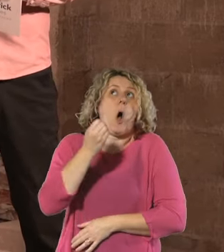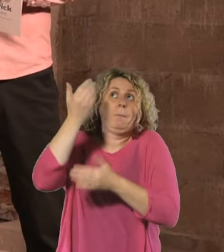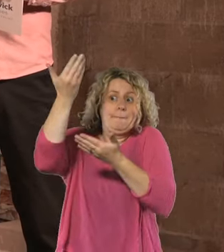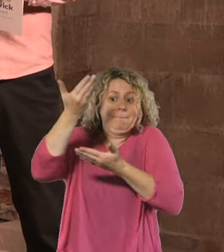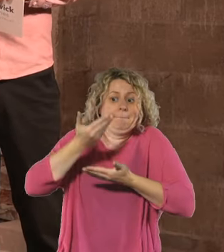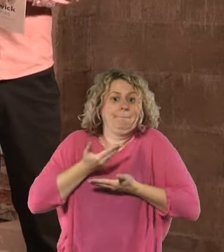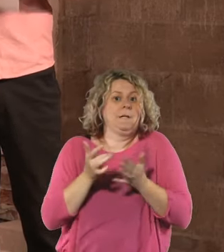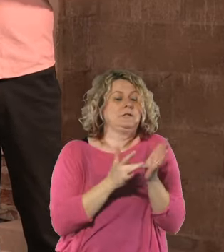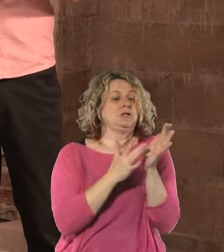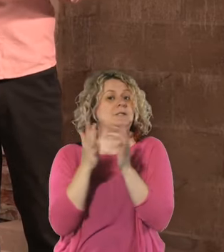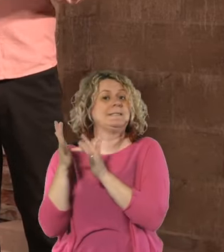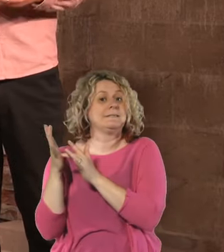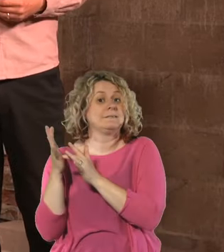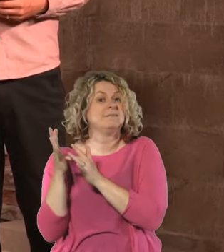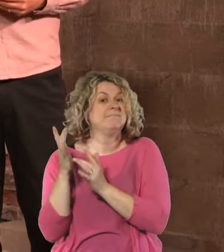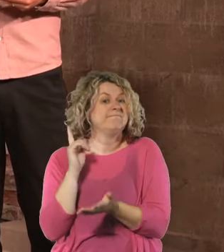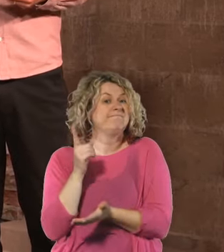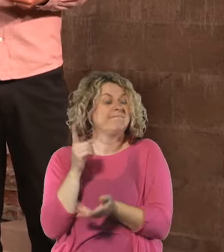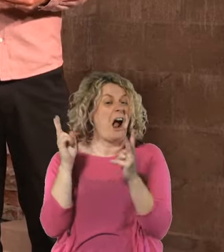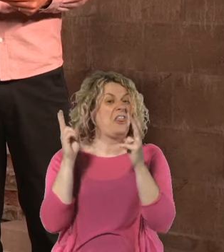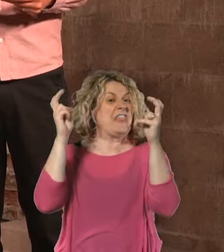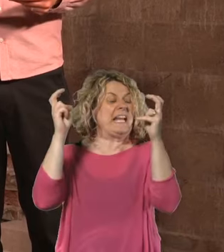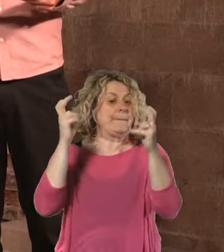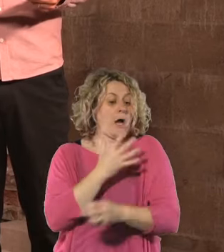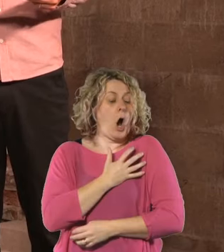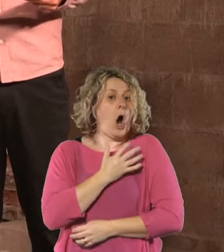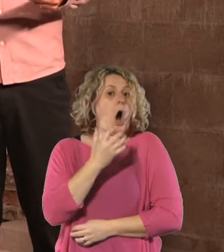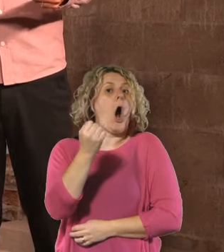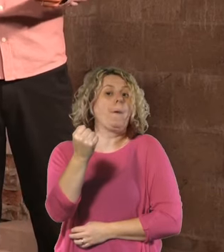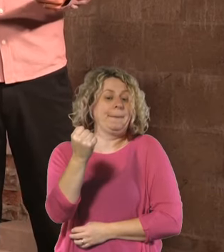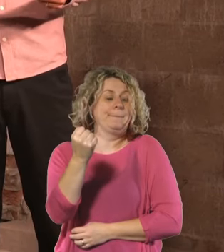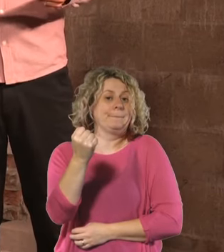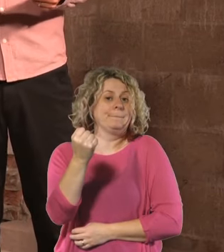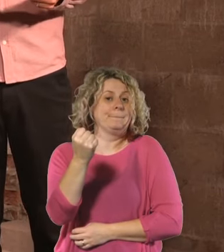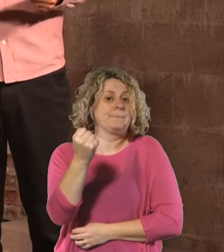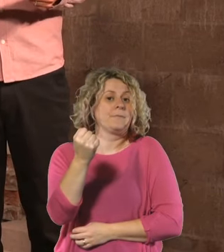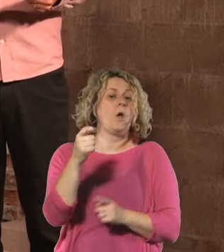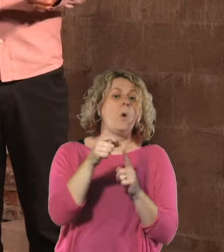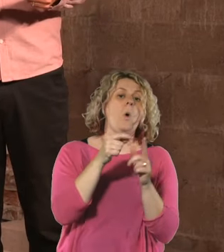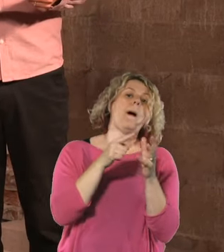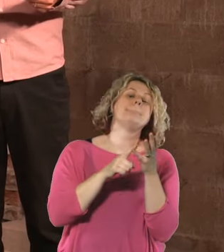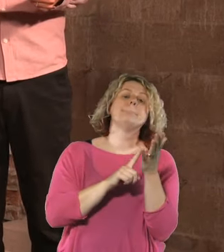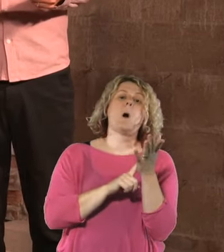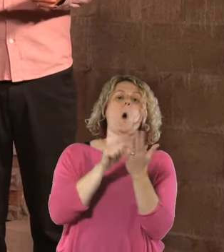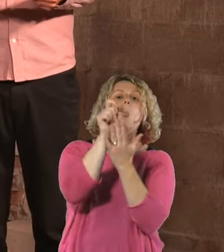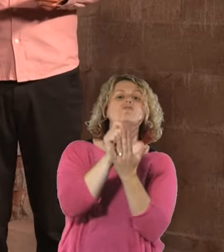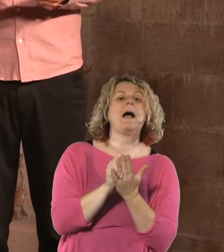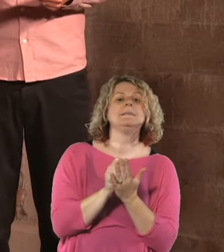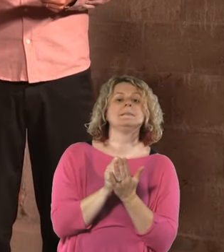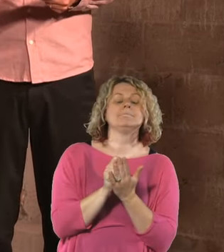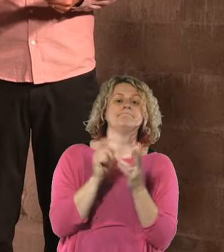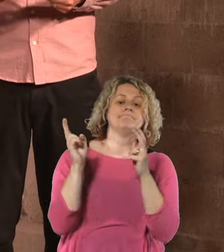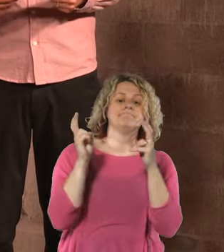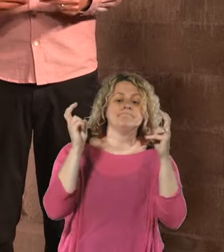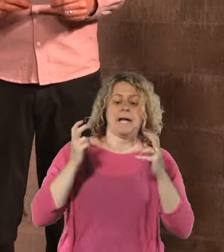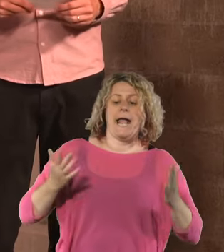convention this year, or as we're going to hear a little later this evening, as Paul puts it, our eternal encouragement and good hope that we